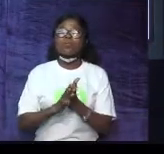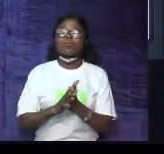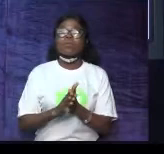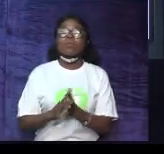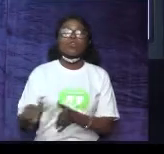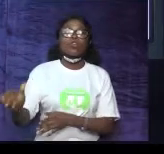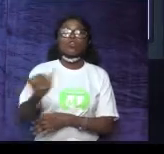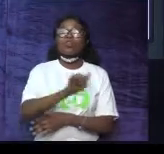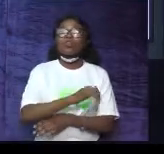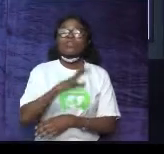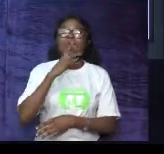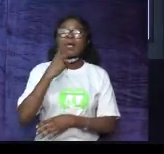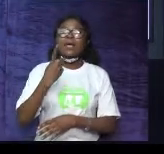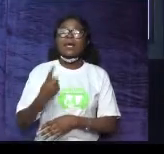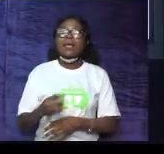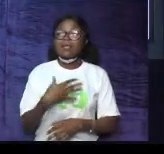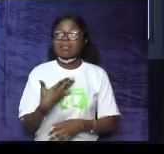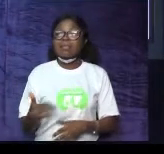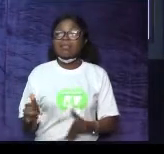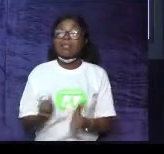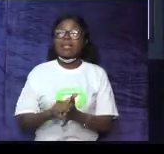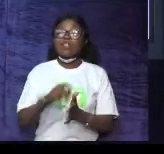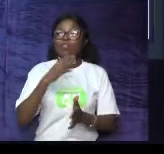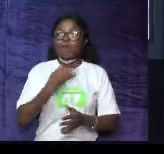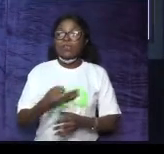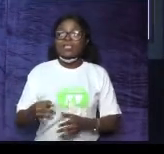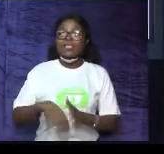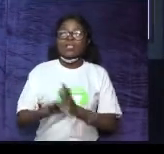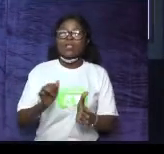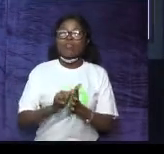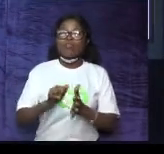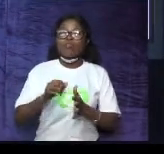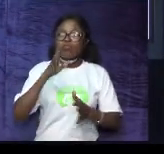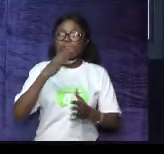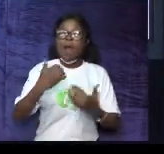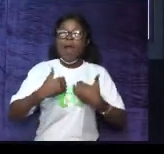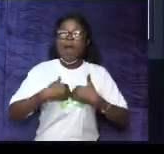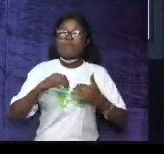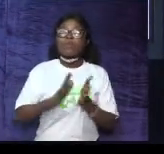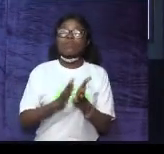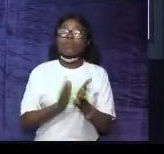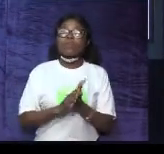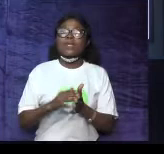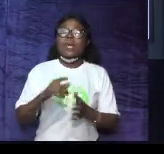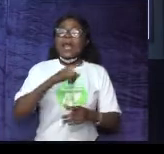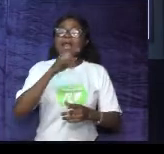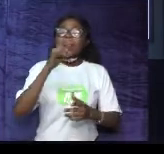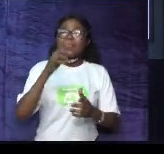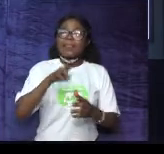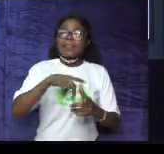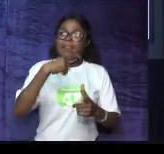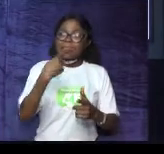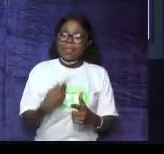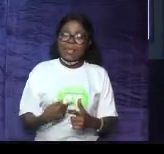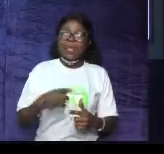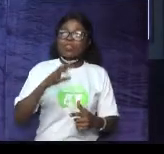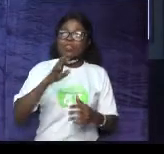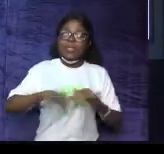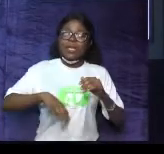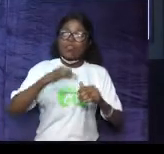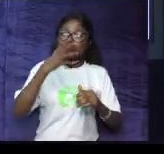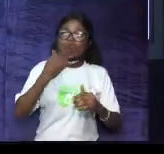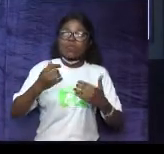school? Those are the facilities that should be available in your school. Then you talk about the teaching